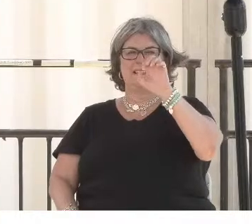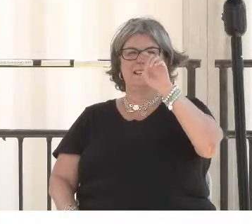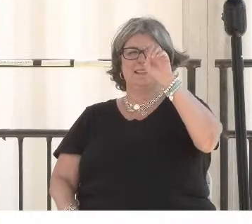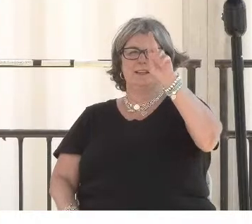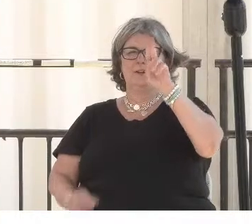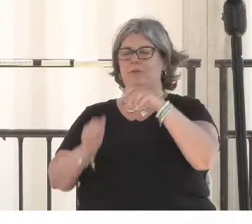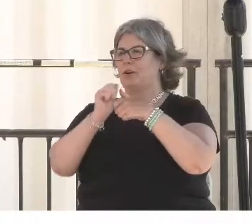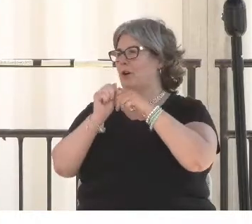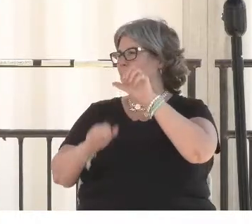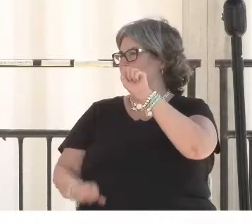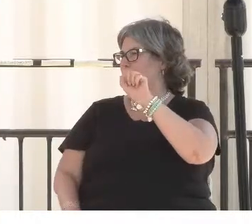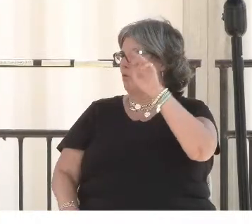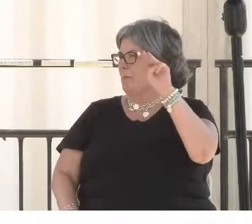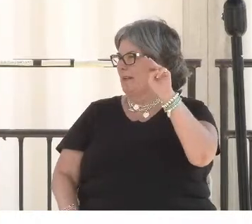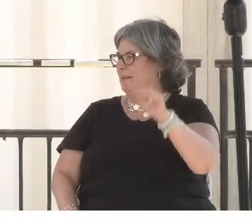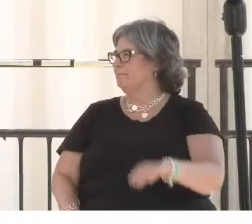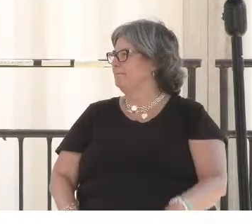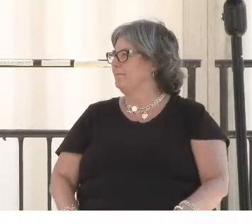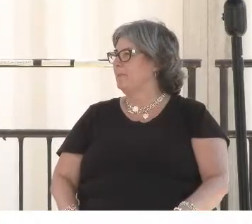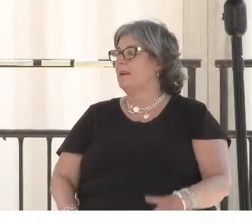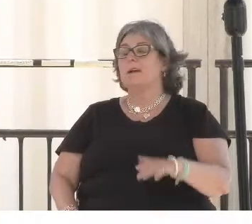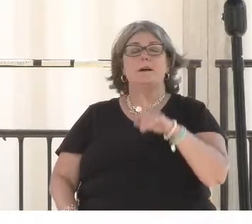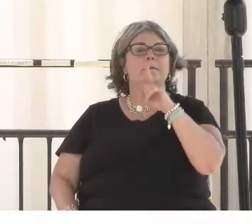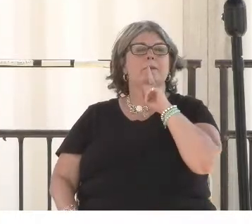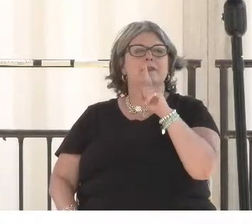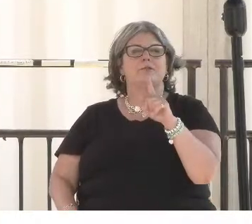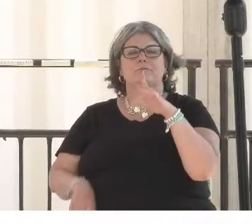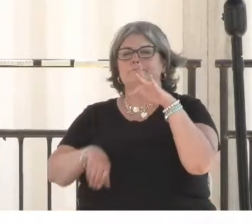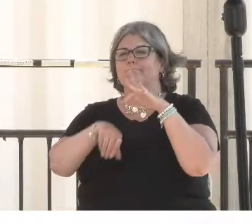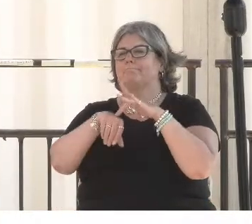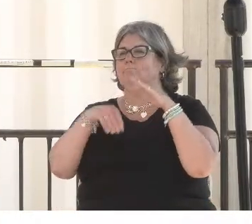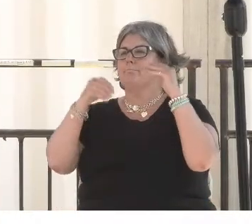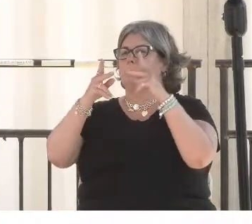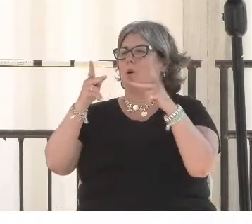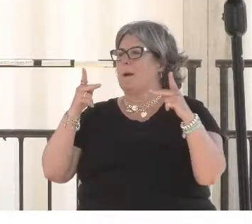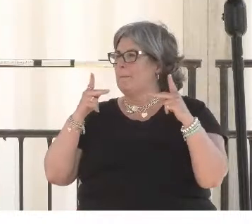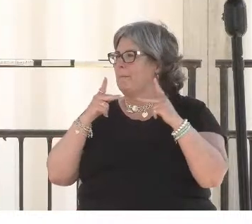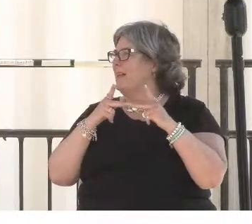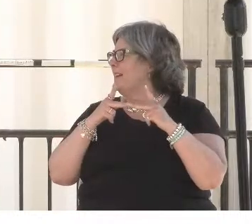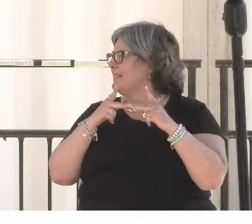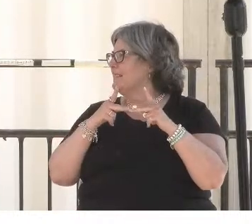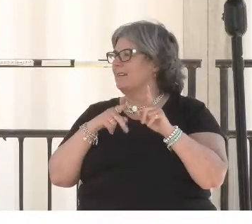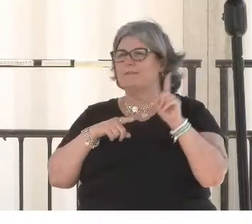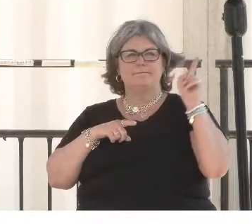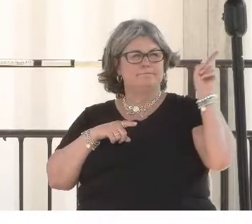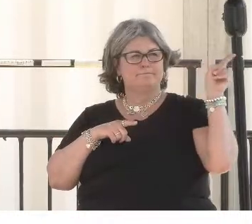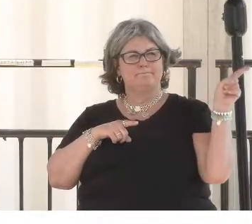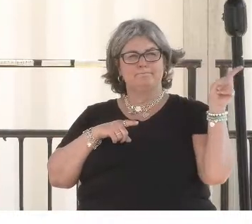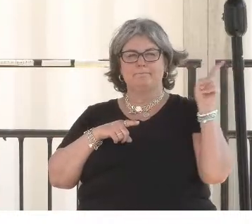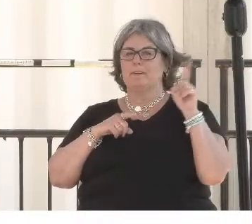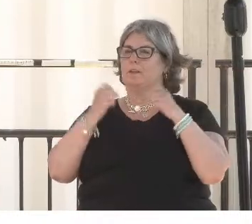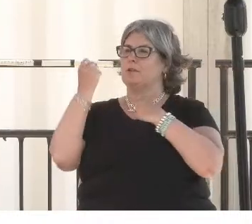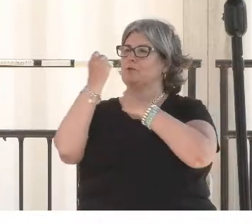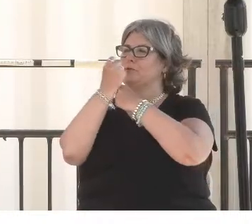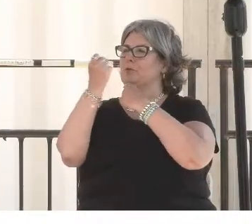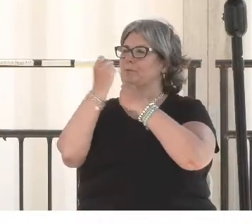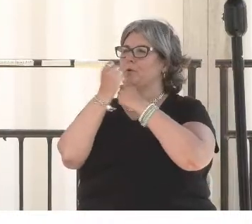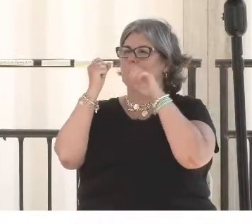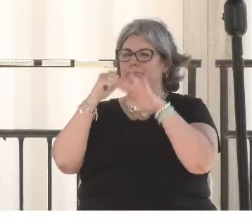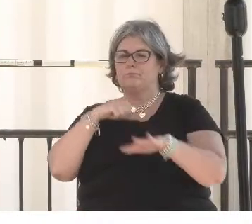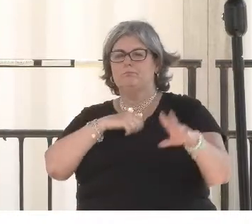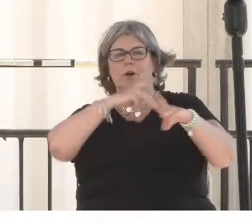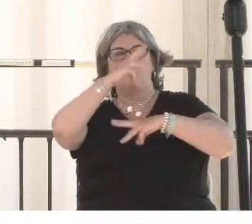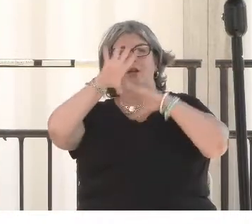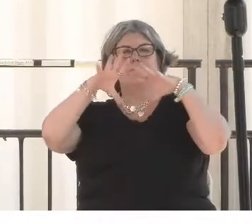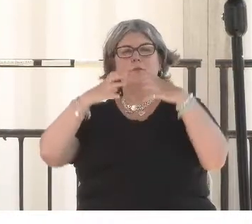festival.si.edu or follow us on social media. Please make sure to visit the festival marketplace on the other side of the castle to support artisans from around